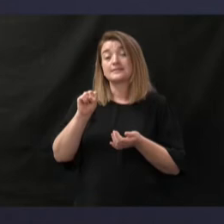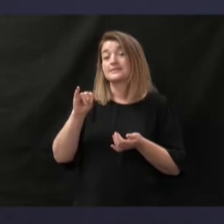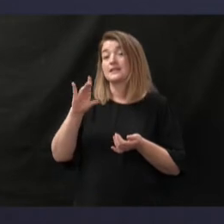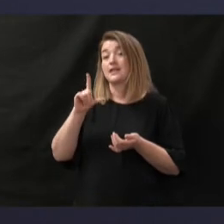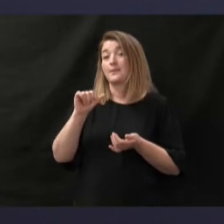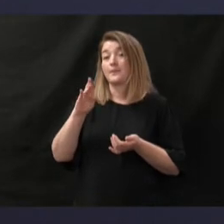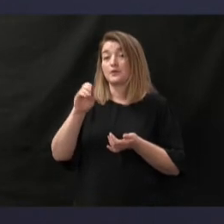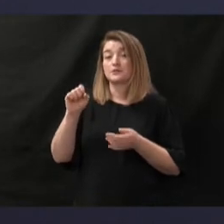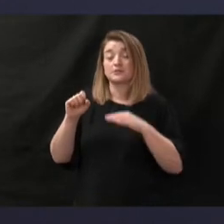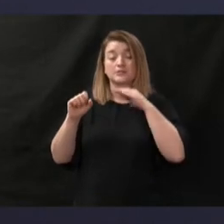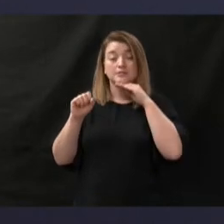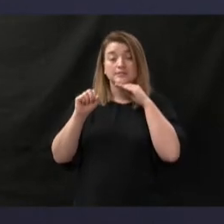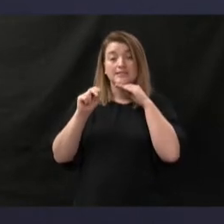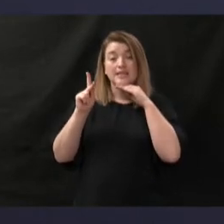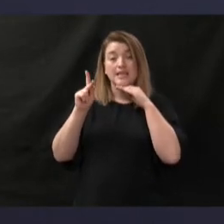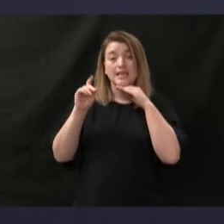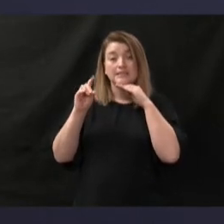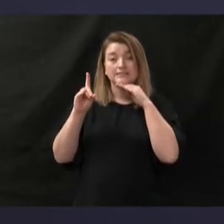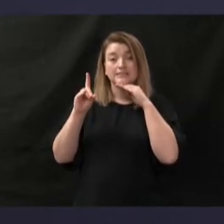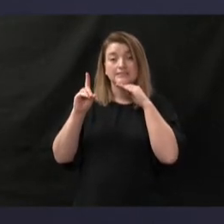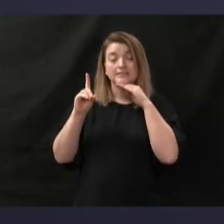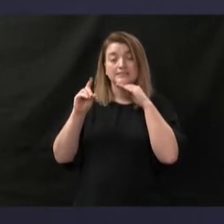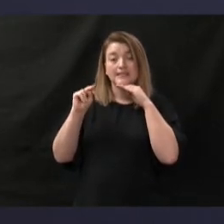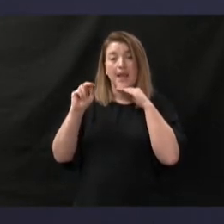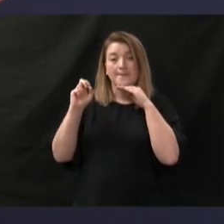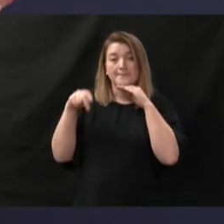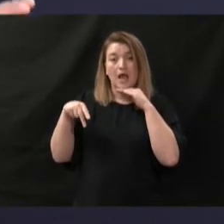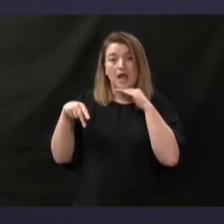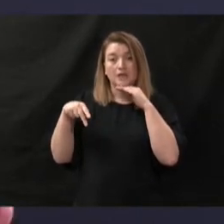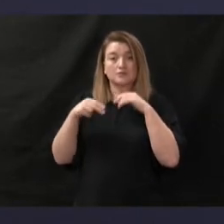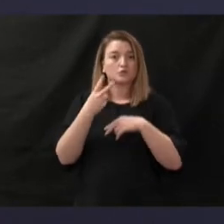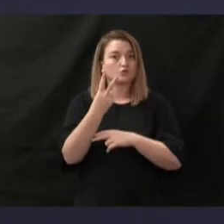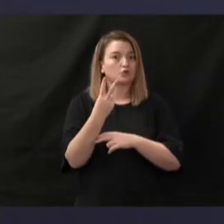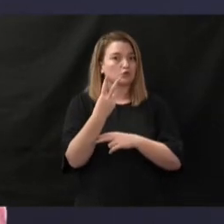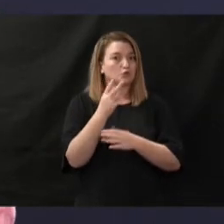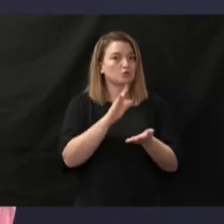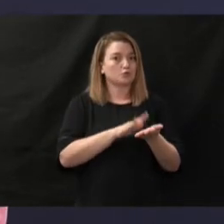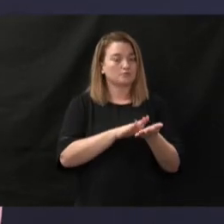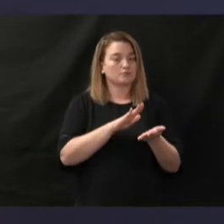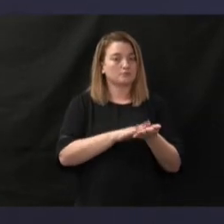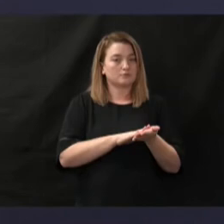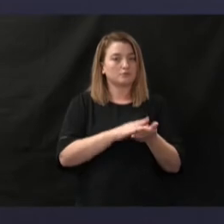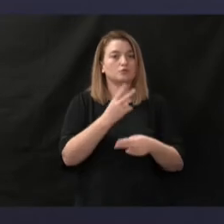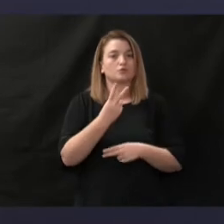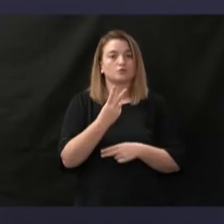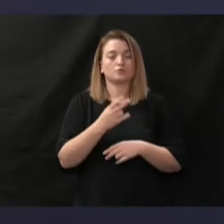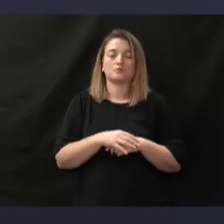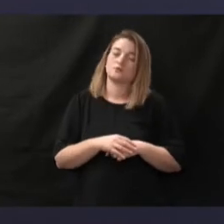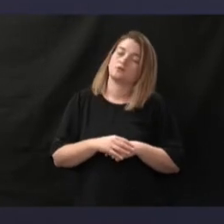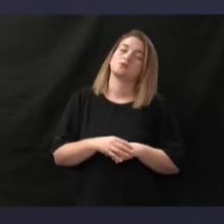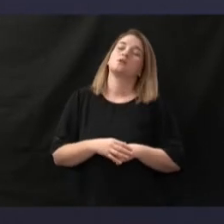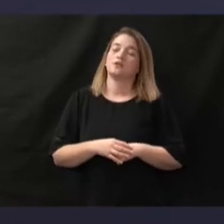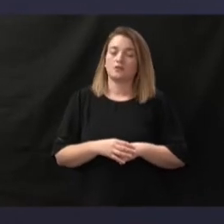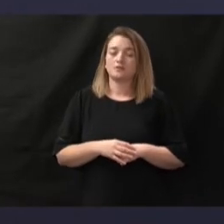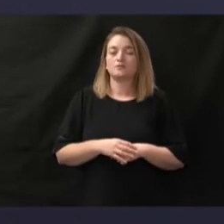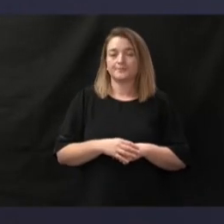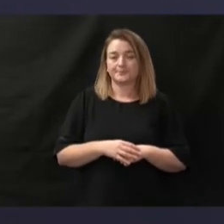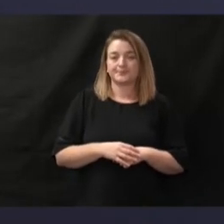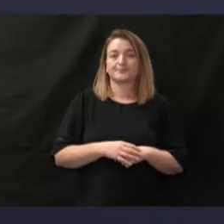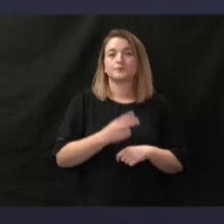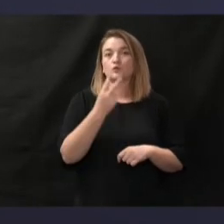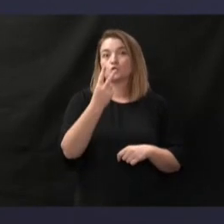chin, kidnap. How many syllables? Two. It is two, exactly. So we're gonna make two